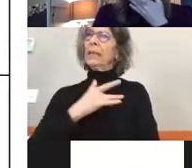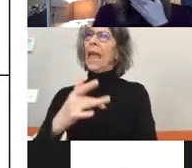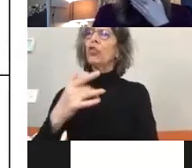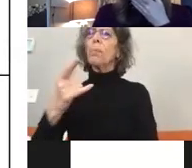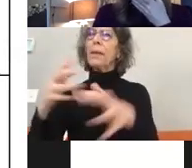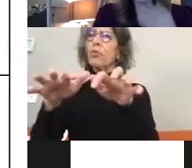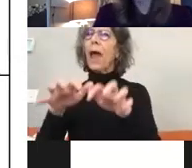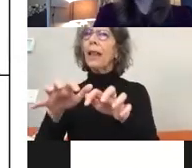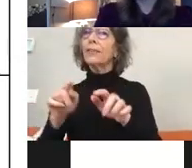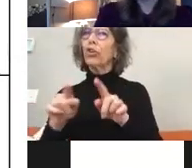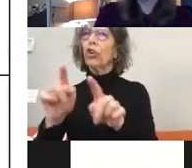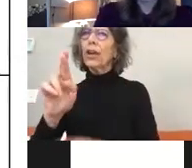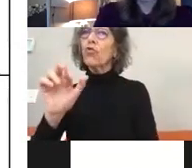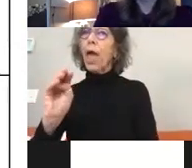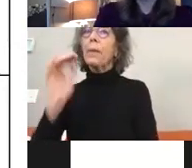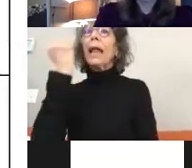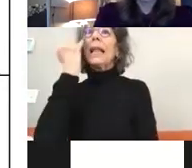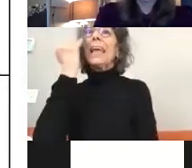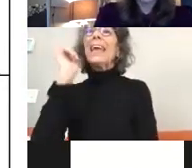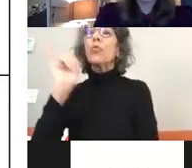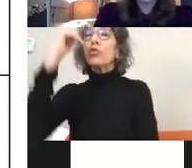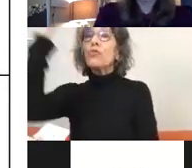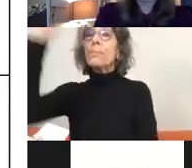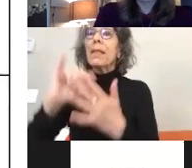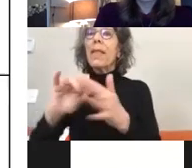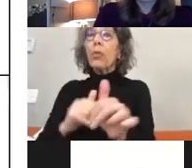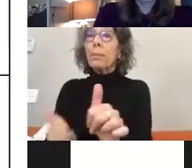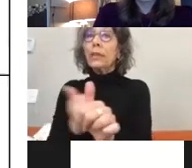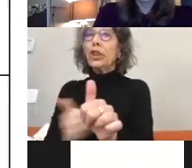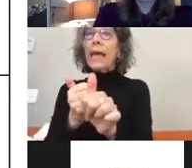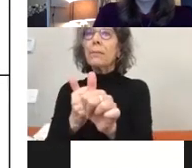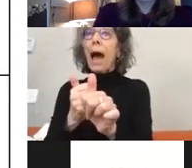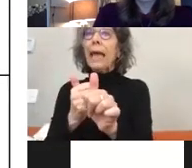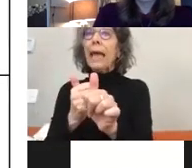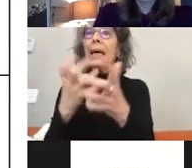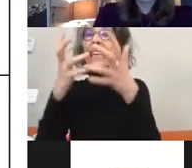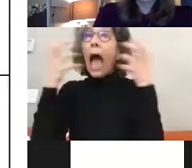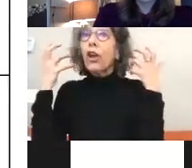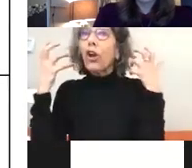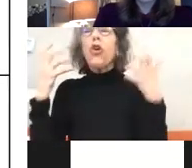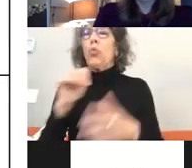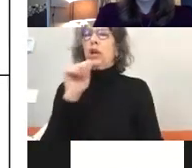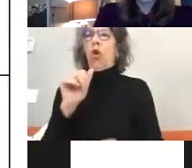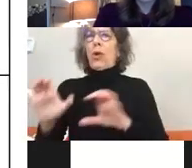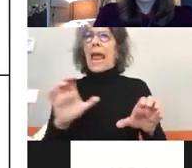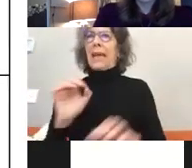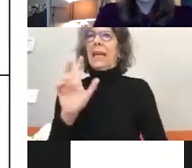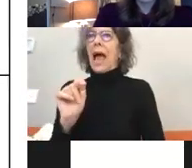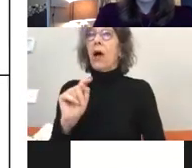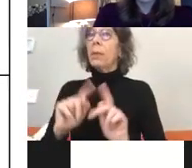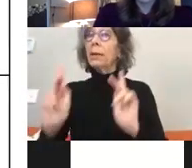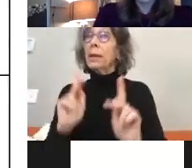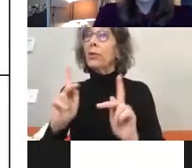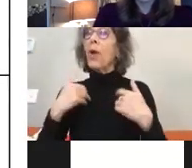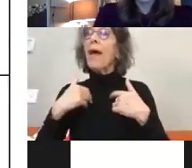getting chased by a tiger, we don't actually act out those dreams, but people with REM sleep behavior disorder actually act out their dreams, sometimes strike